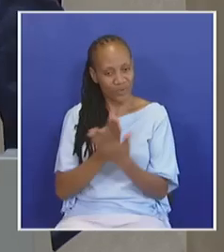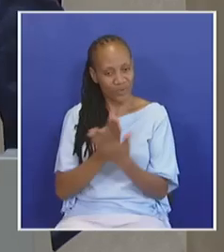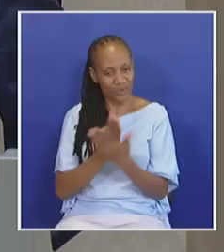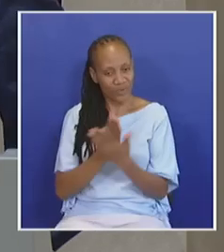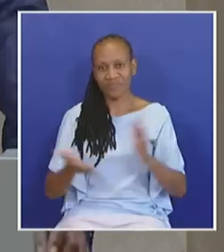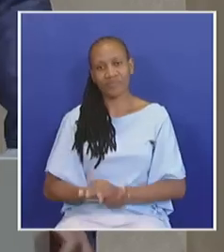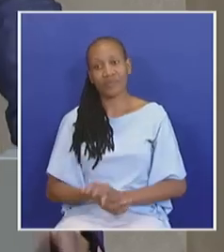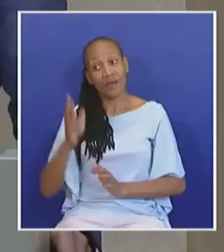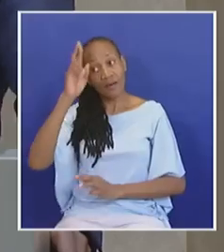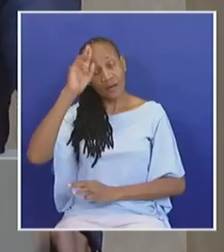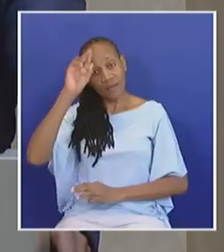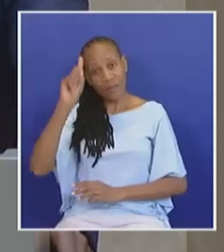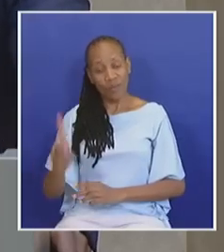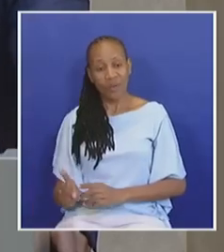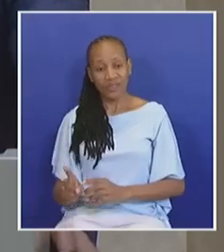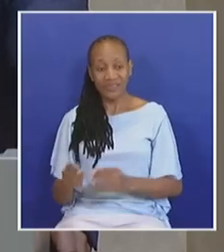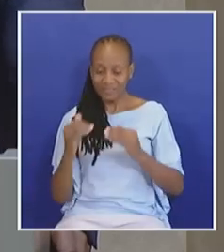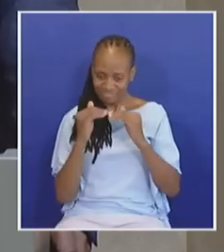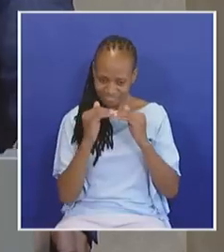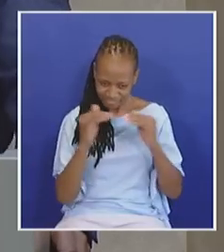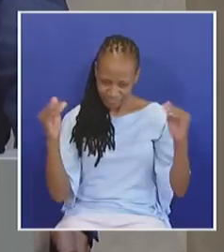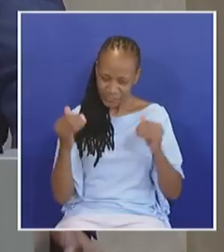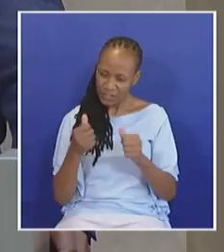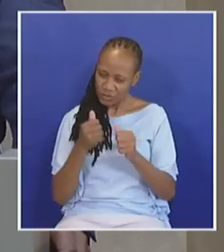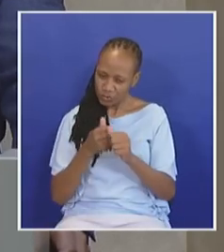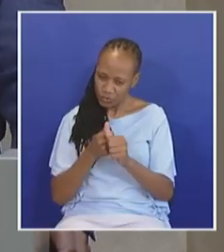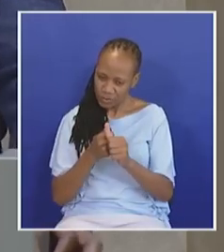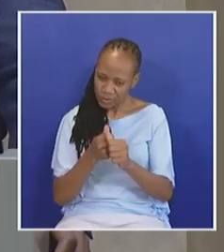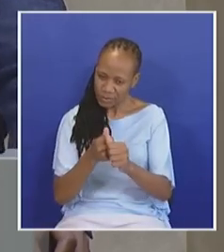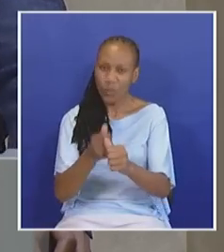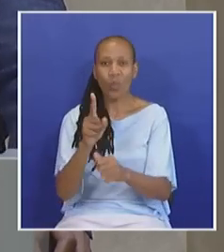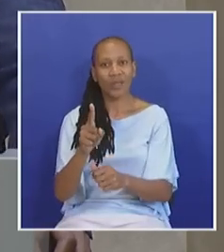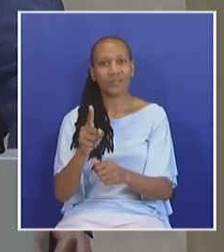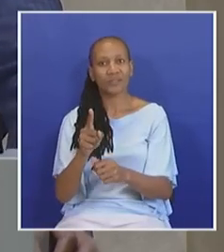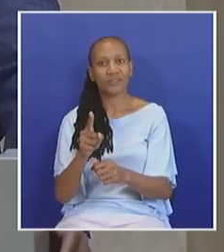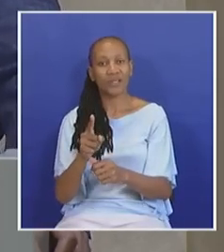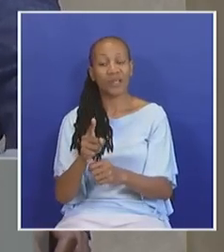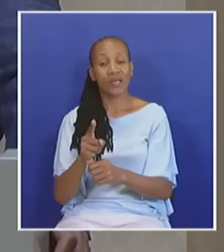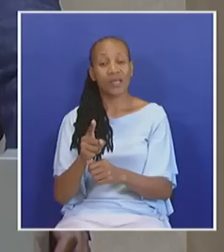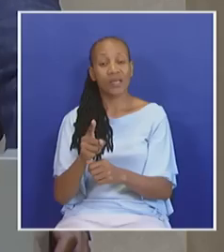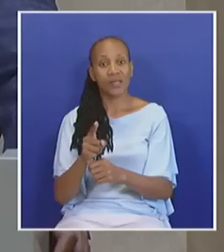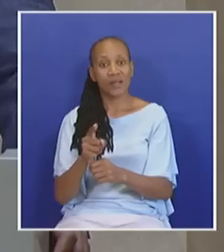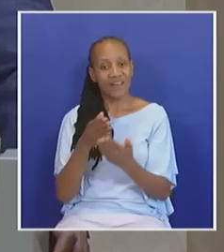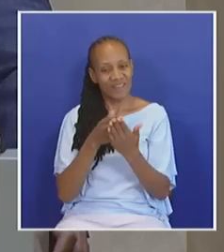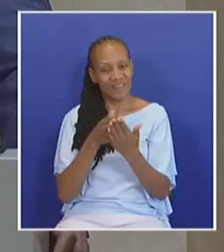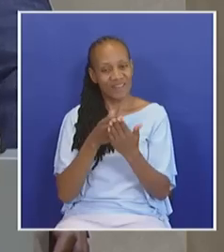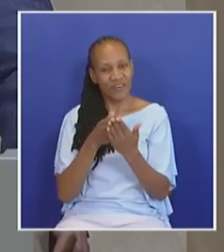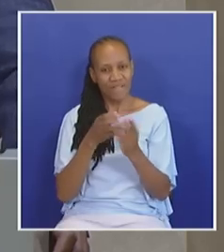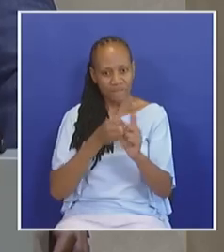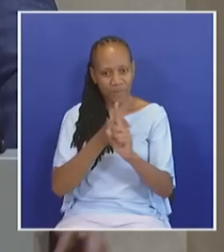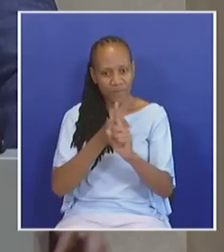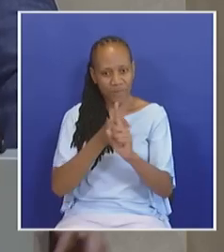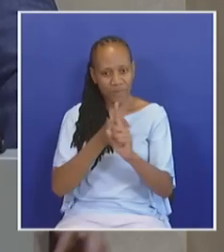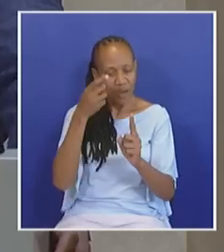that our democratic birth was rightly hailed as a miracle. Doomsayers like DA and those who wanted us to fail had